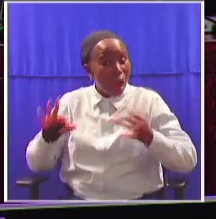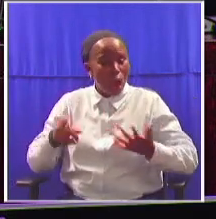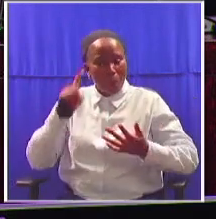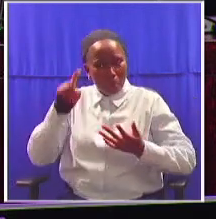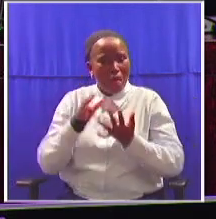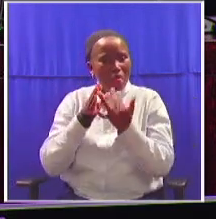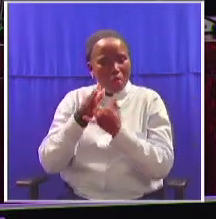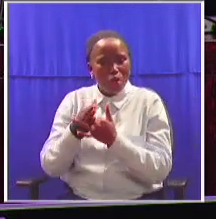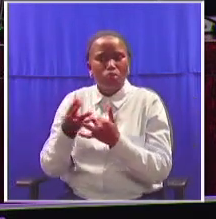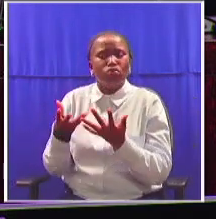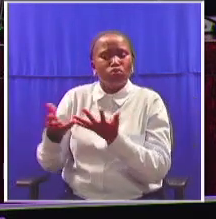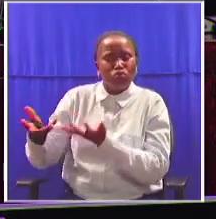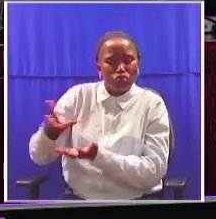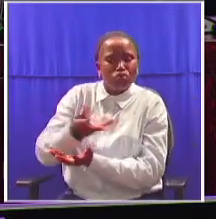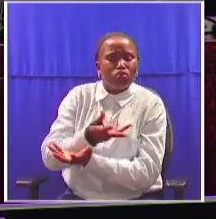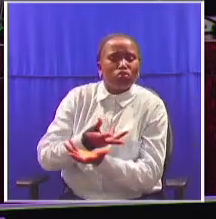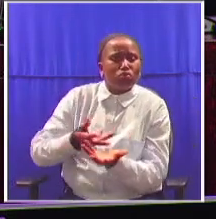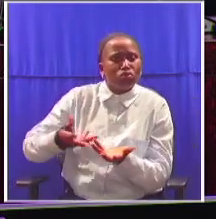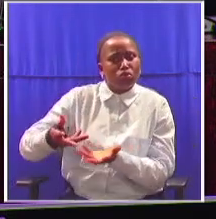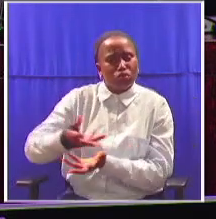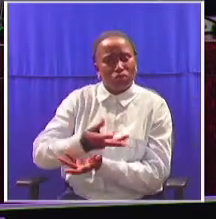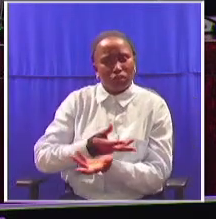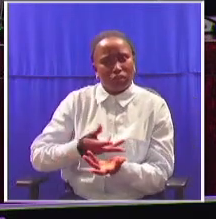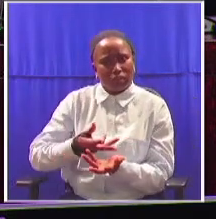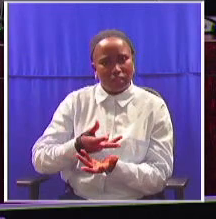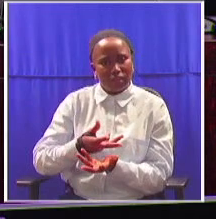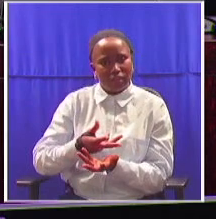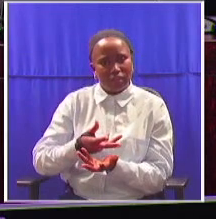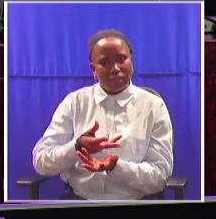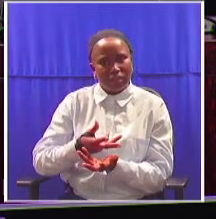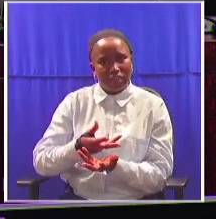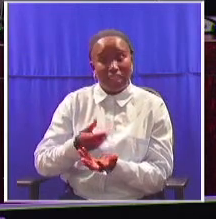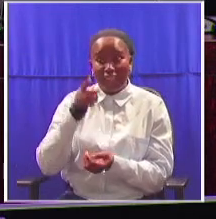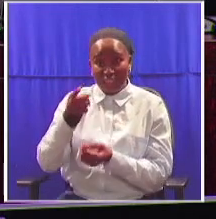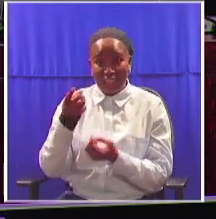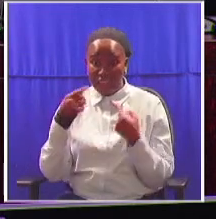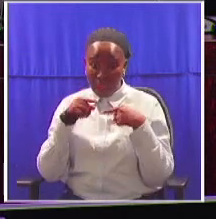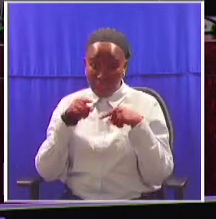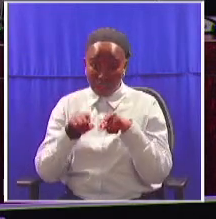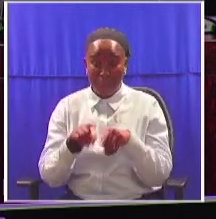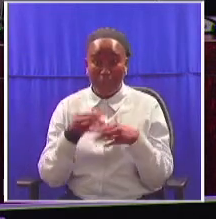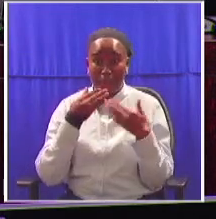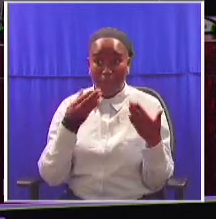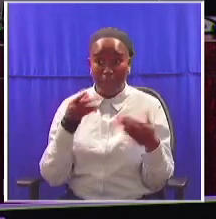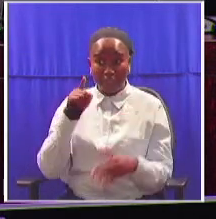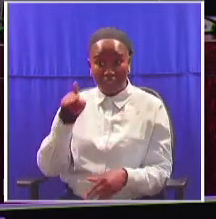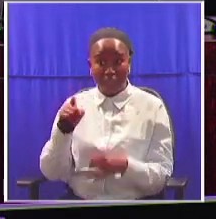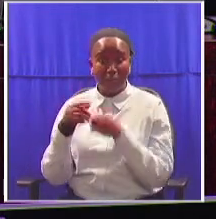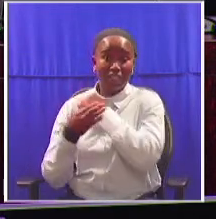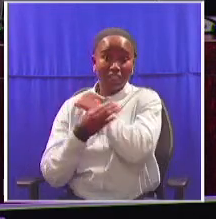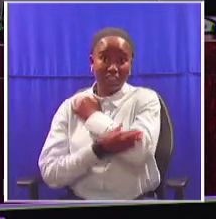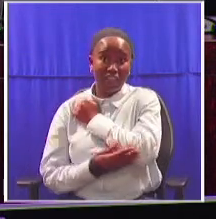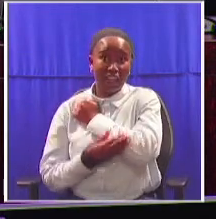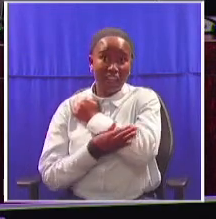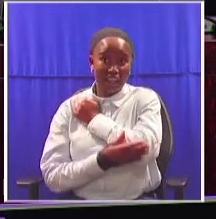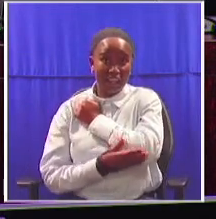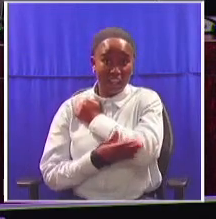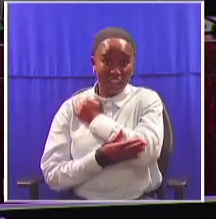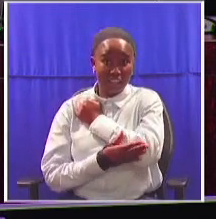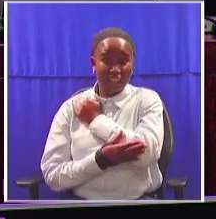Our understanding of non-alignment, which is distinct from the concept of